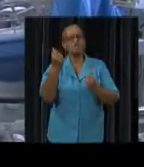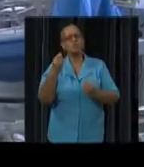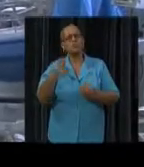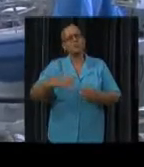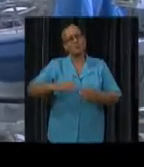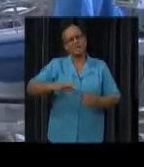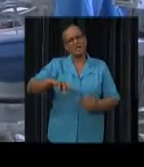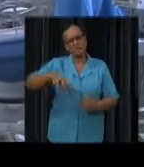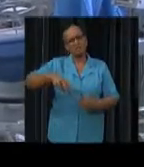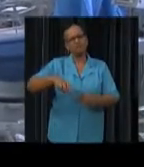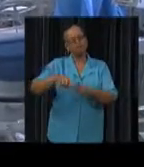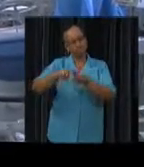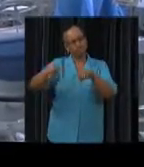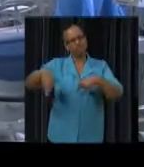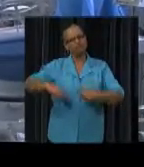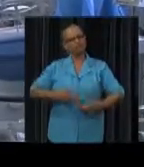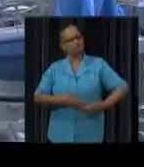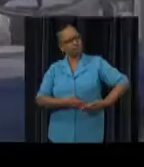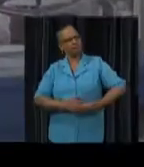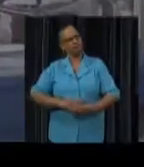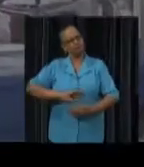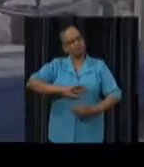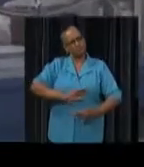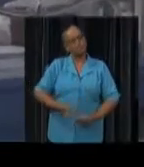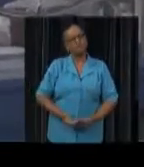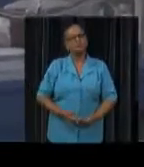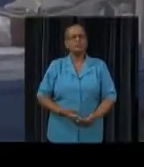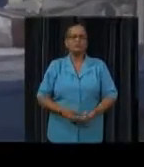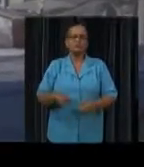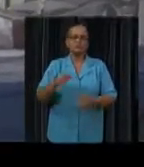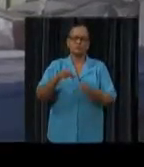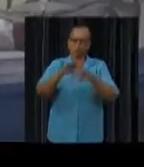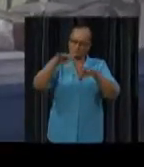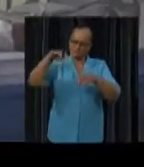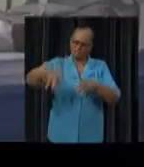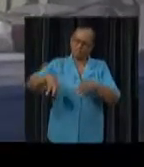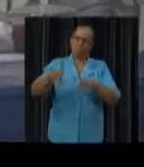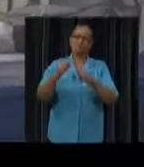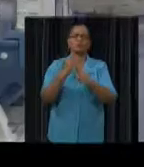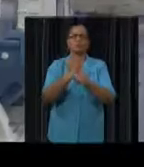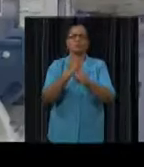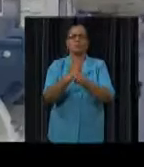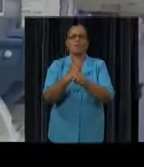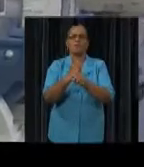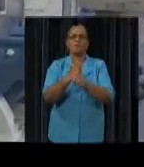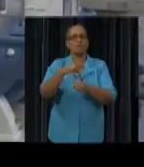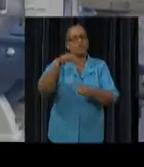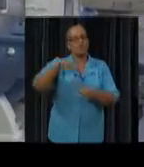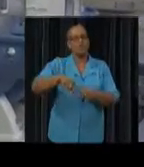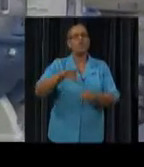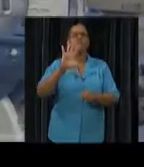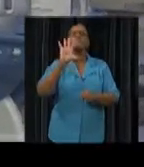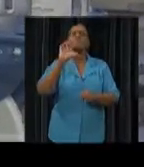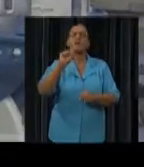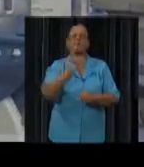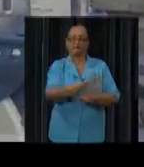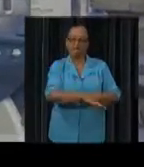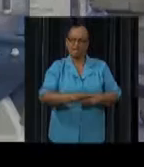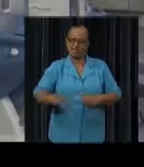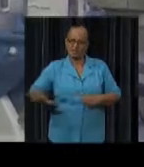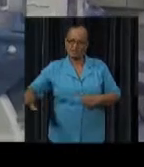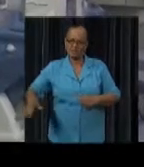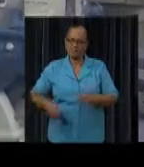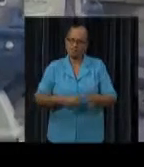2008, NICU, with a donation of world football star Clarence Seedorf. This